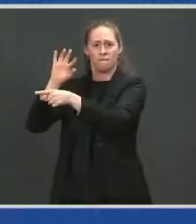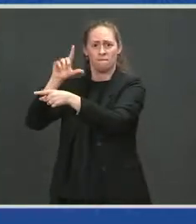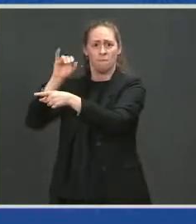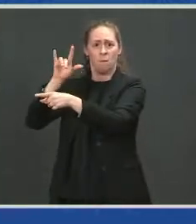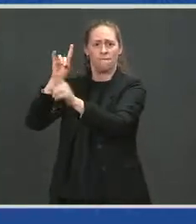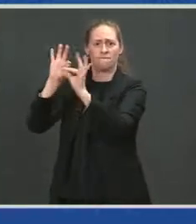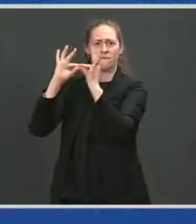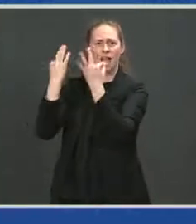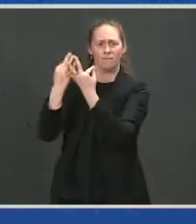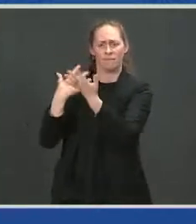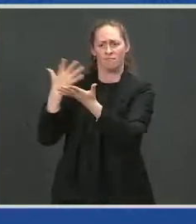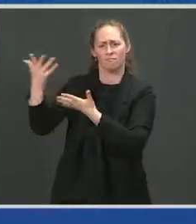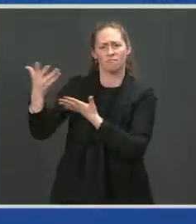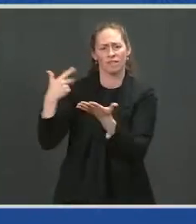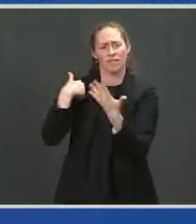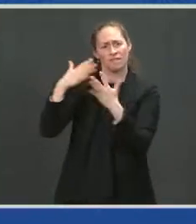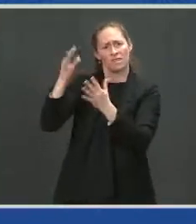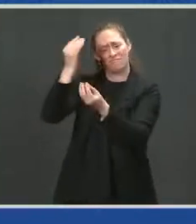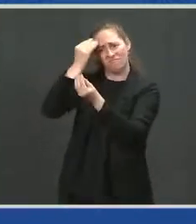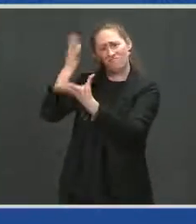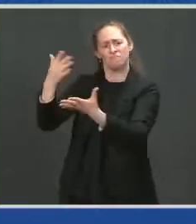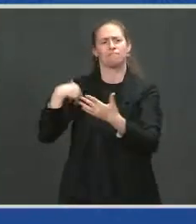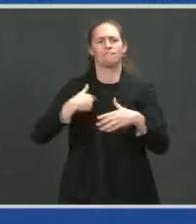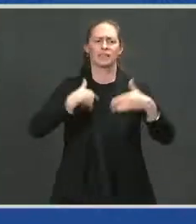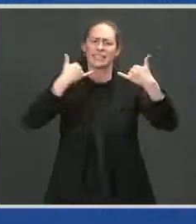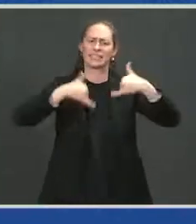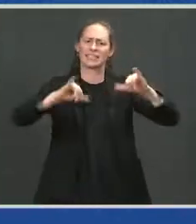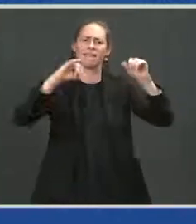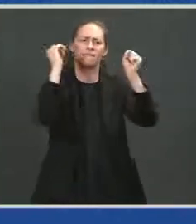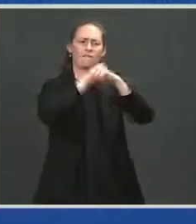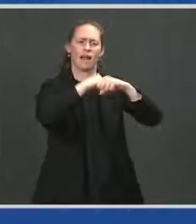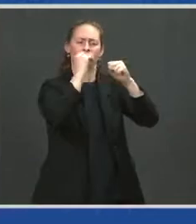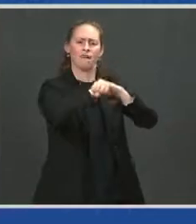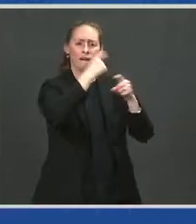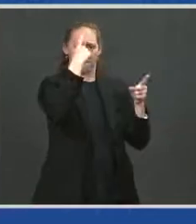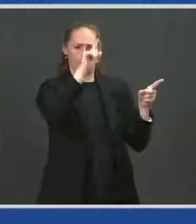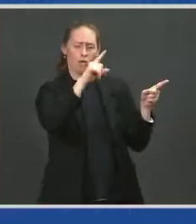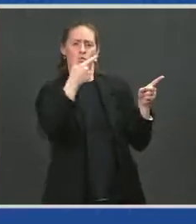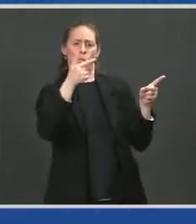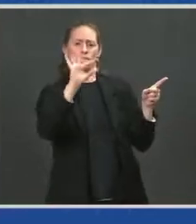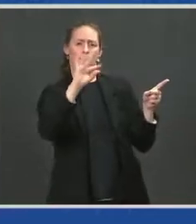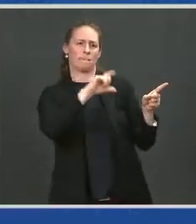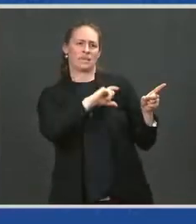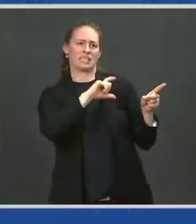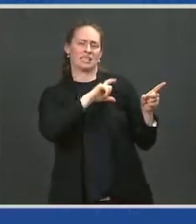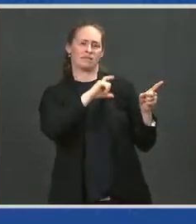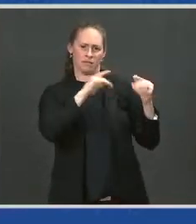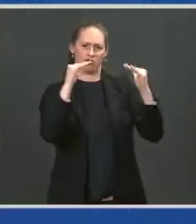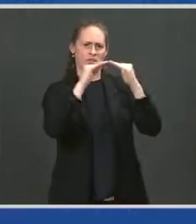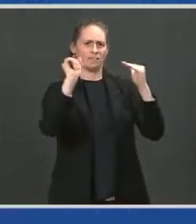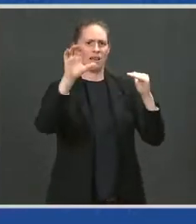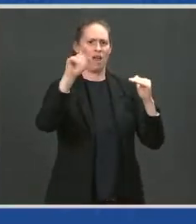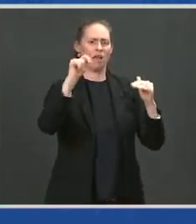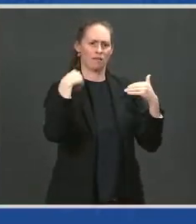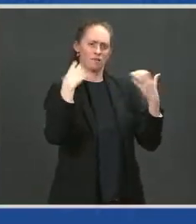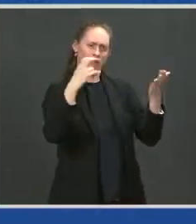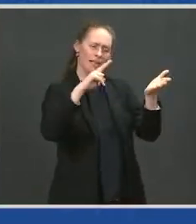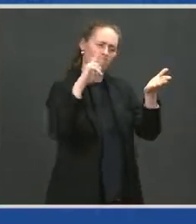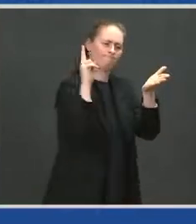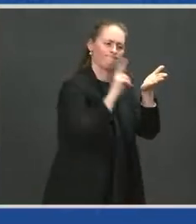to continue to fight for the passage of the George Floyd Justice and Policing Act so I can sign it into law as quickly as